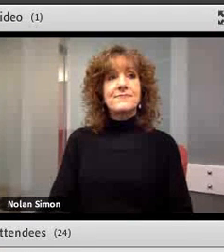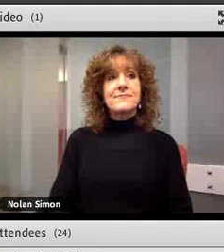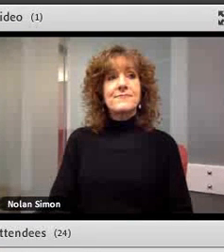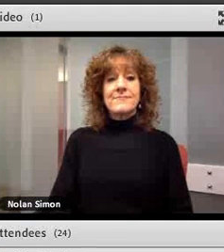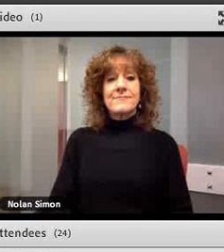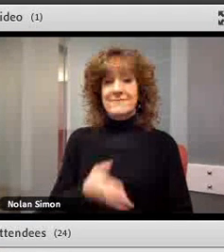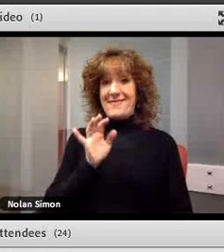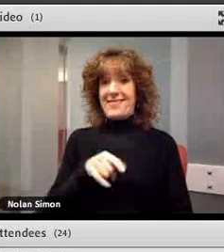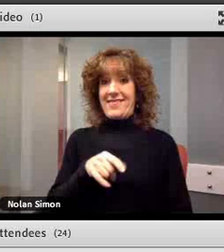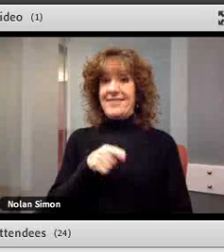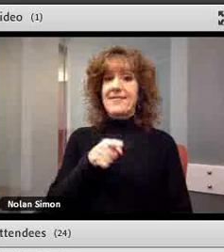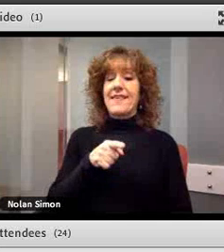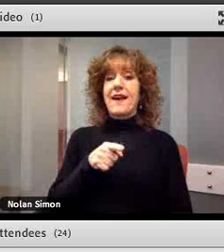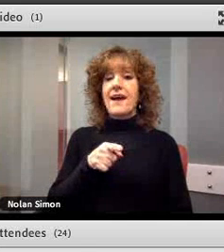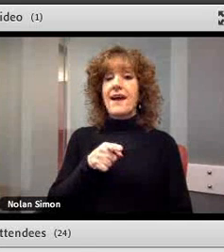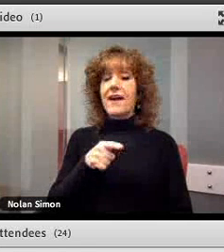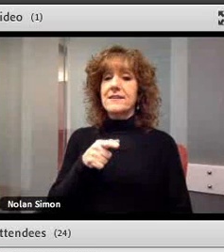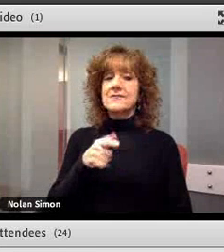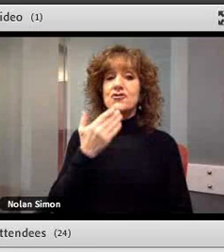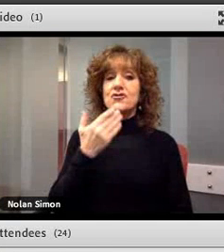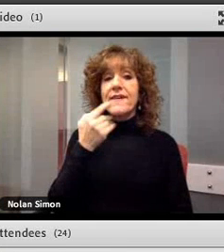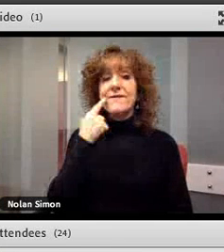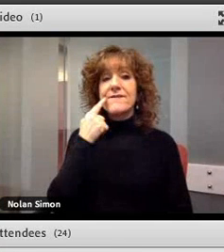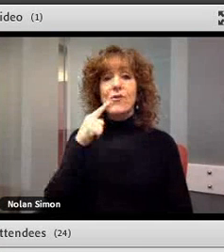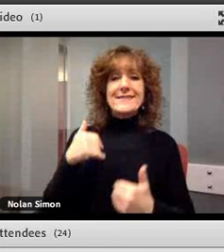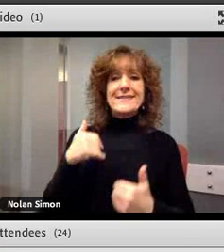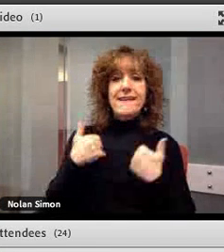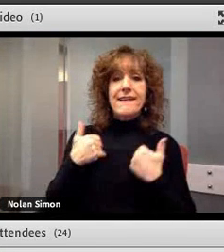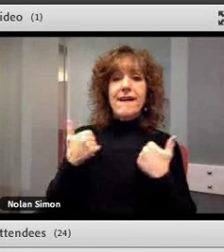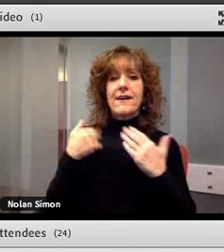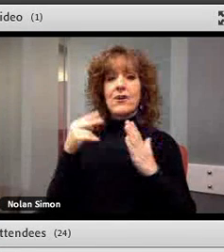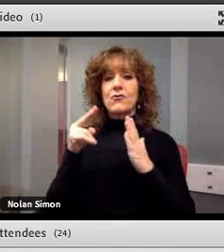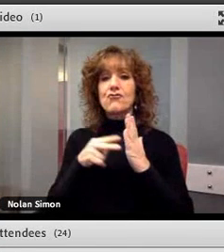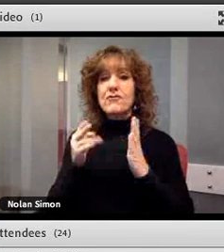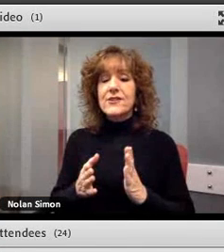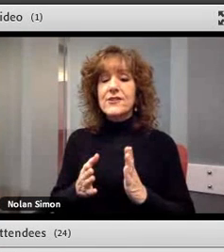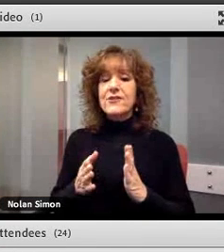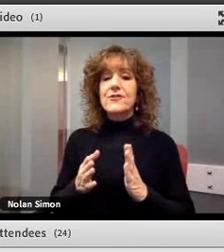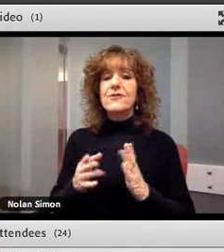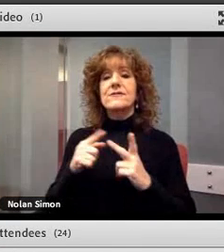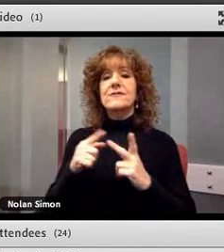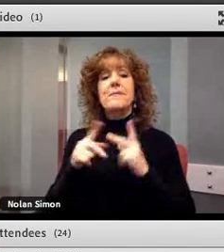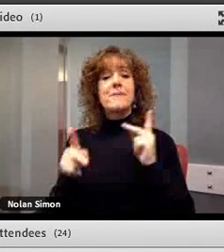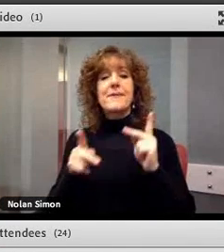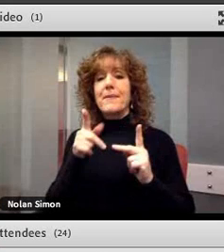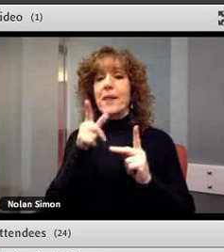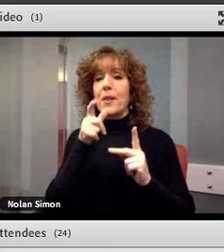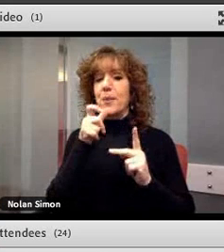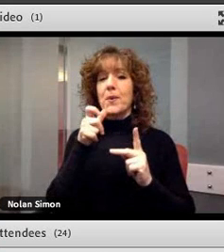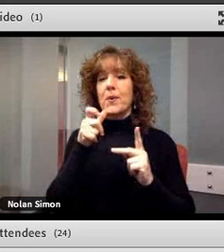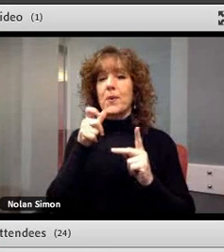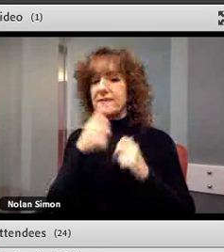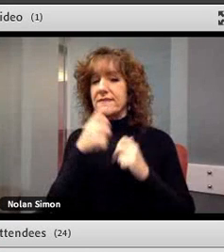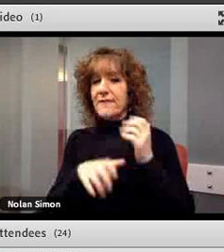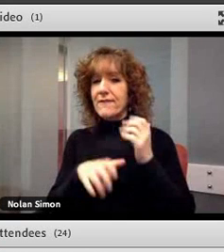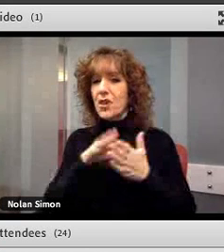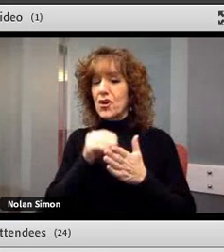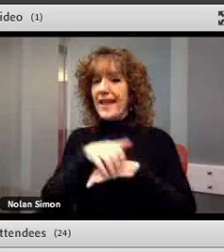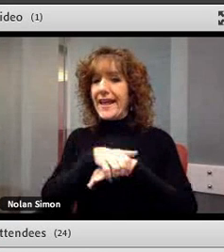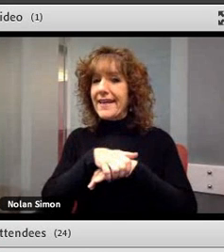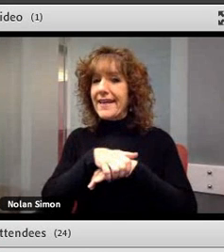So here, this is good for early readers, people with literary challenges, English as a second